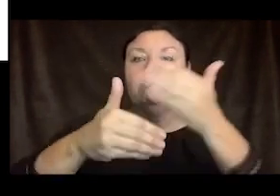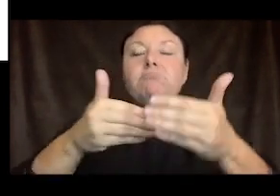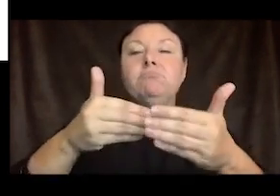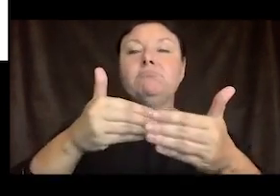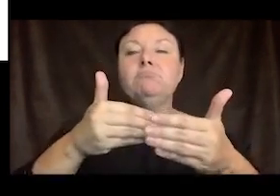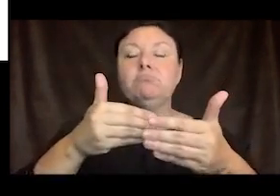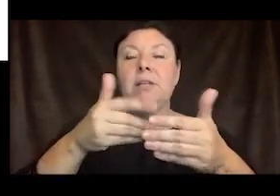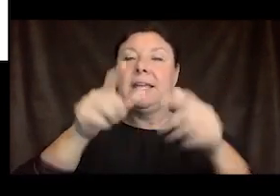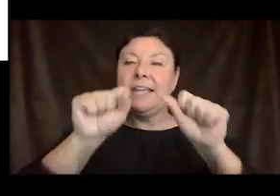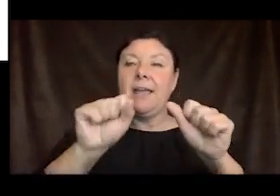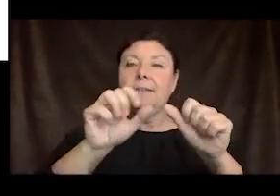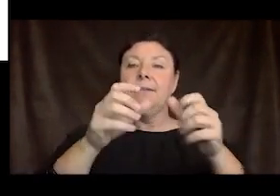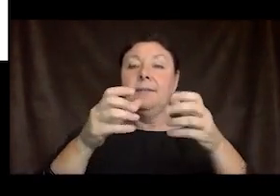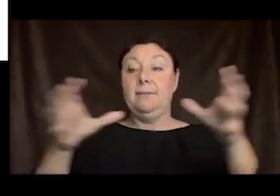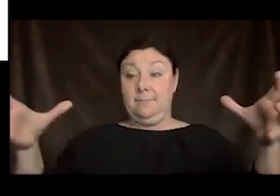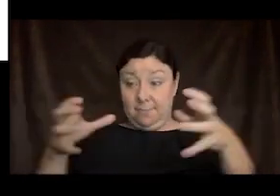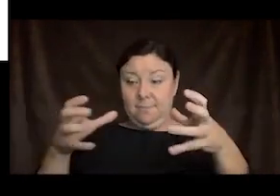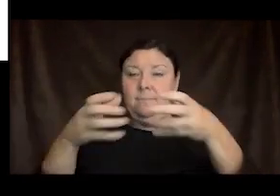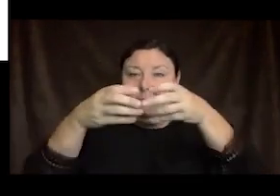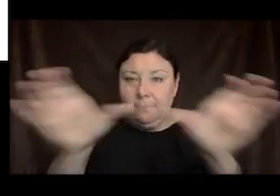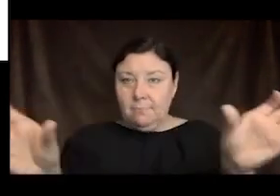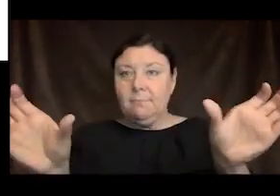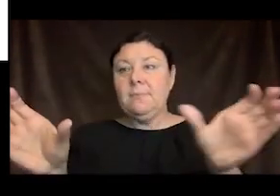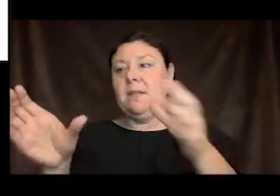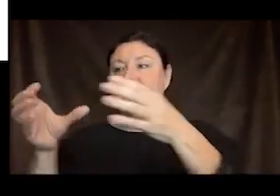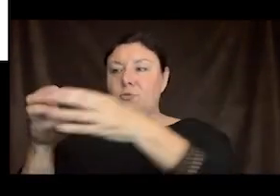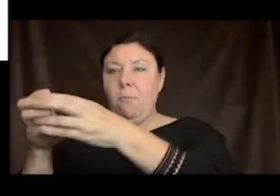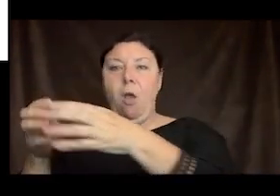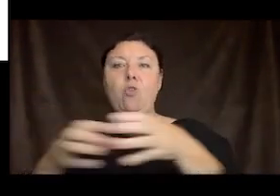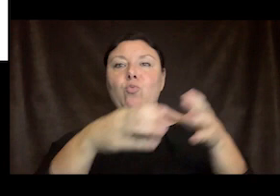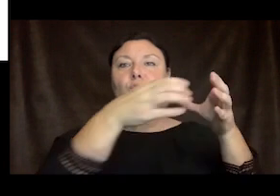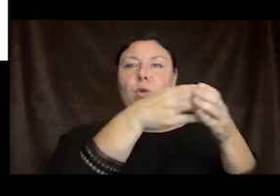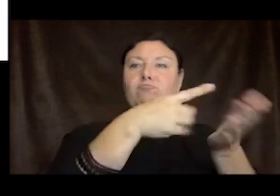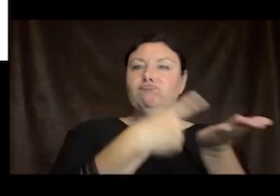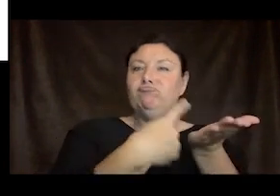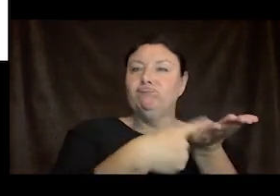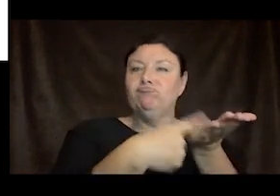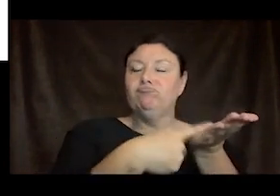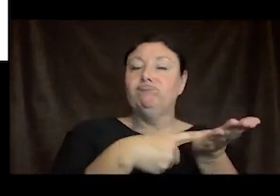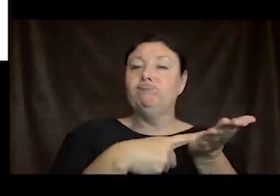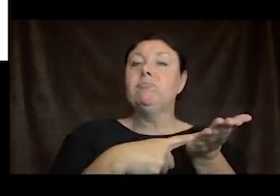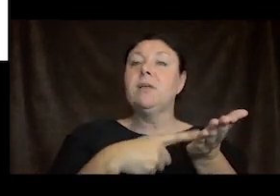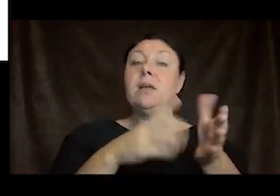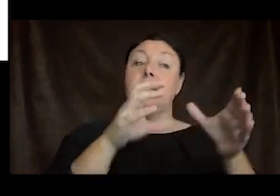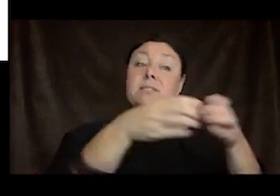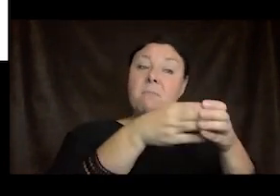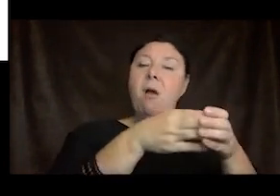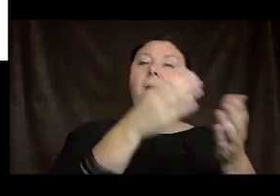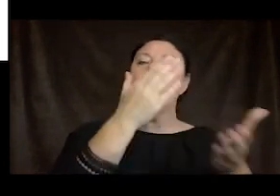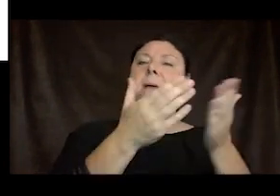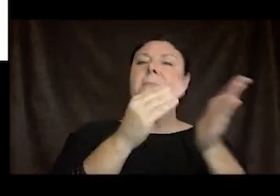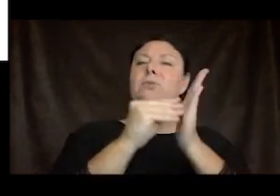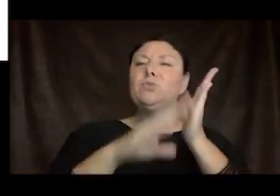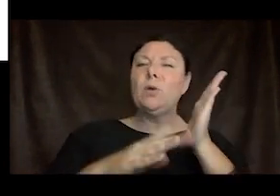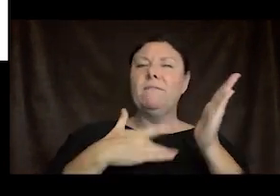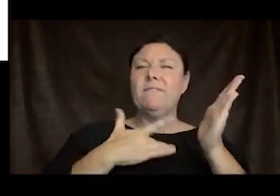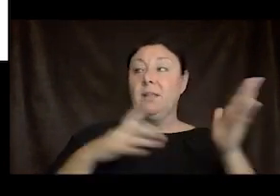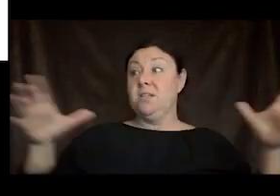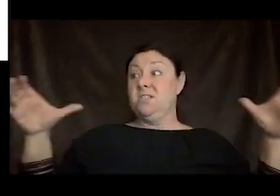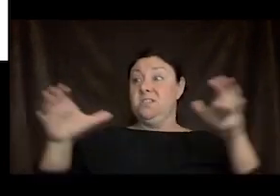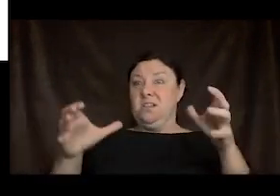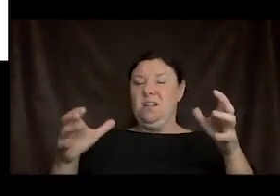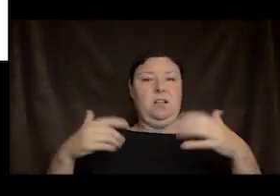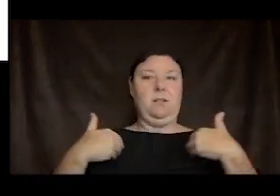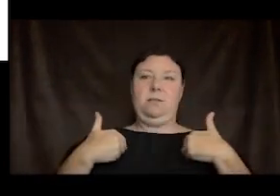groups is best here because often students who may feel threatened, students who may feel that they